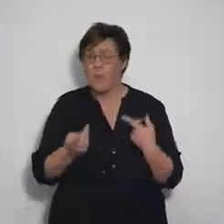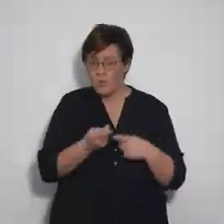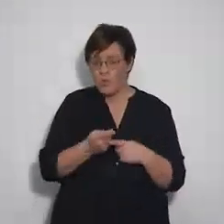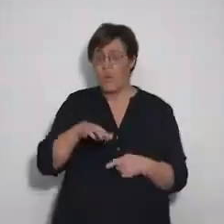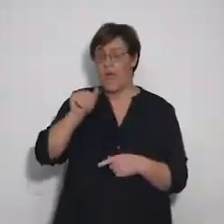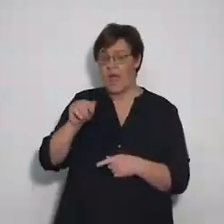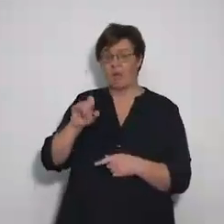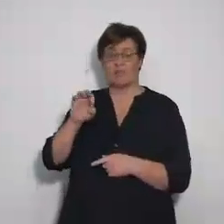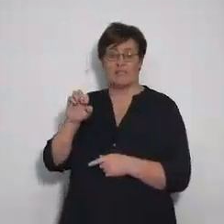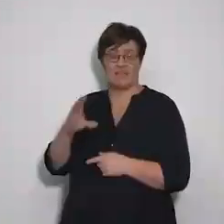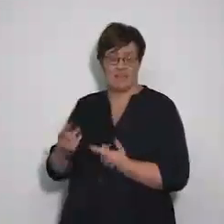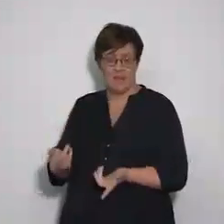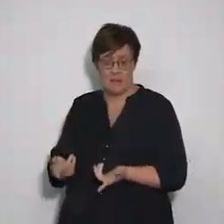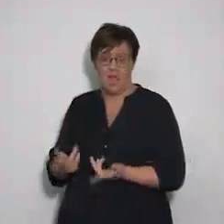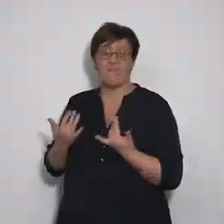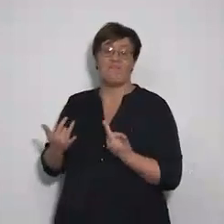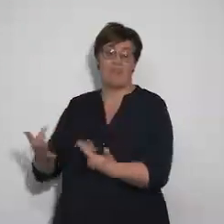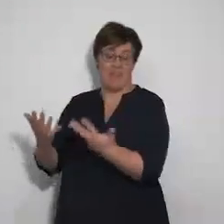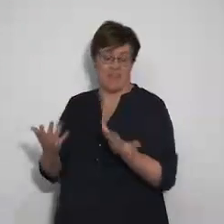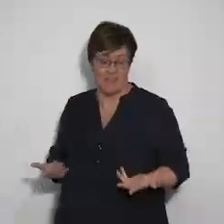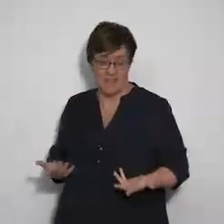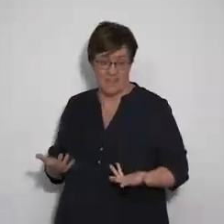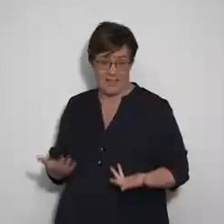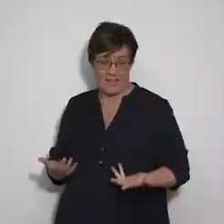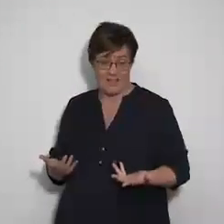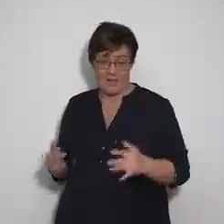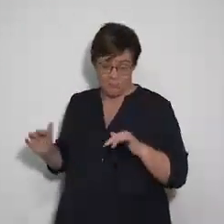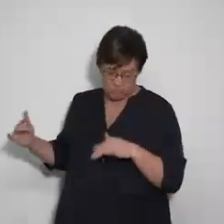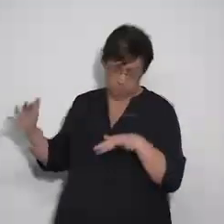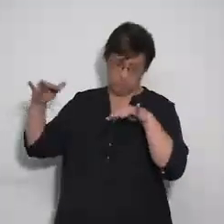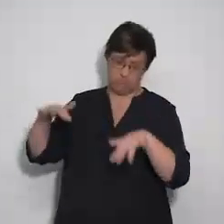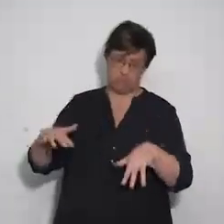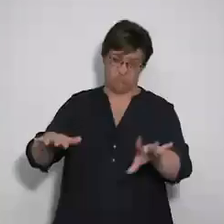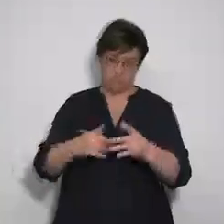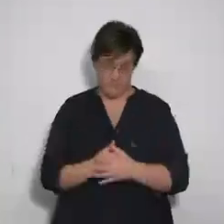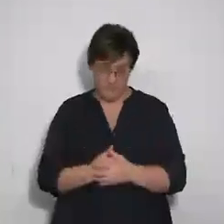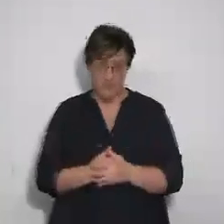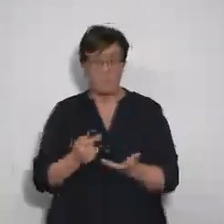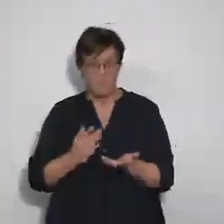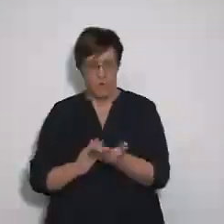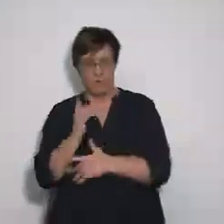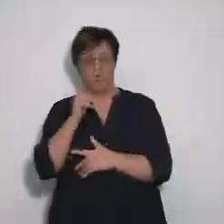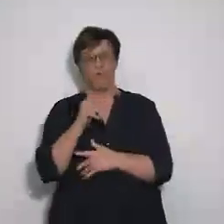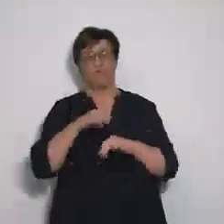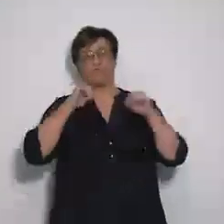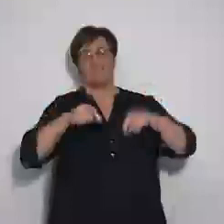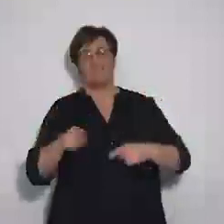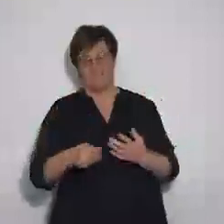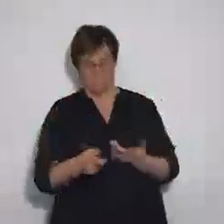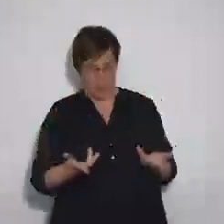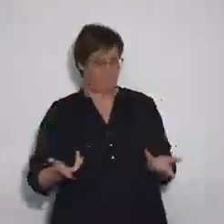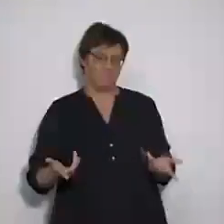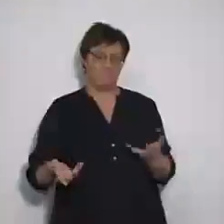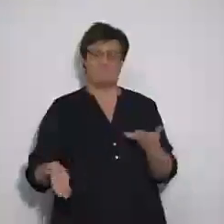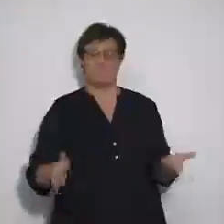could also be abiotic factors like a fire moving or a flood coming through a particular ecosystem.